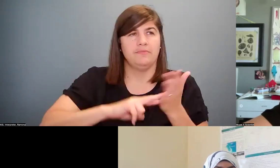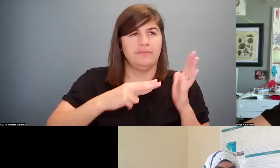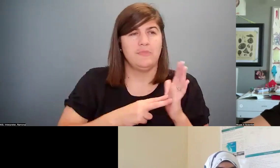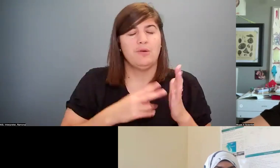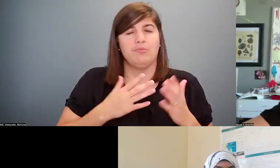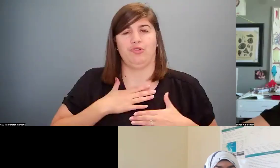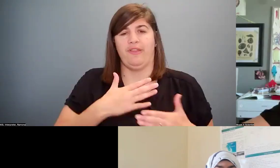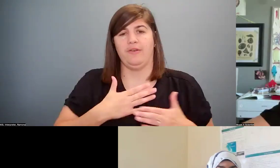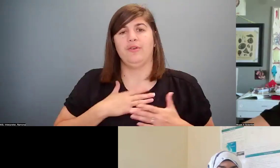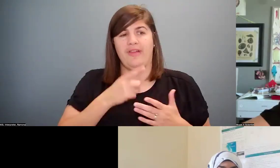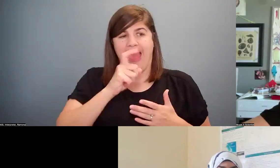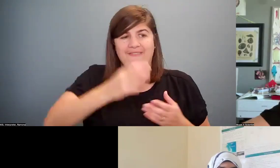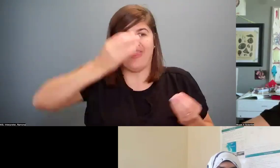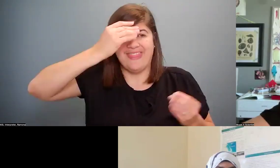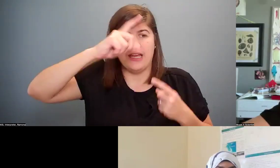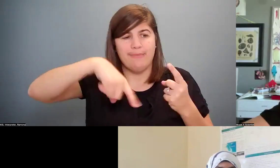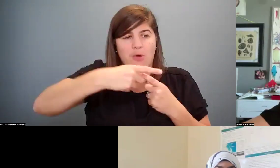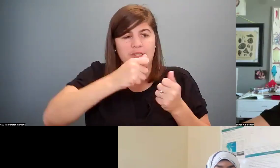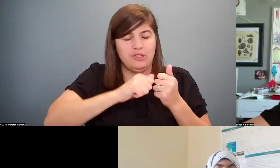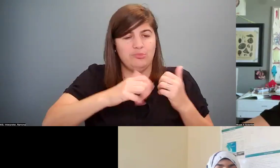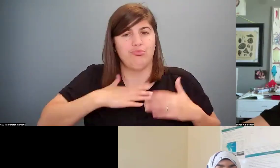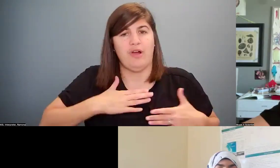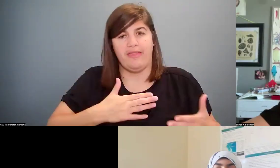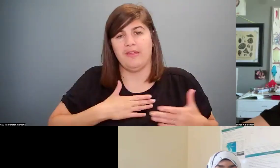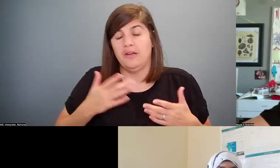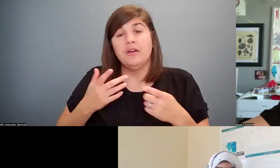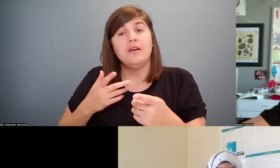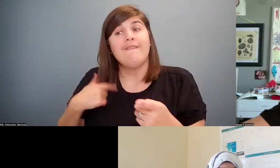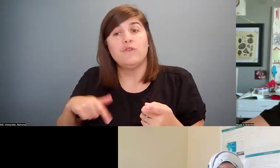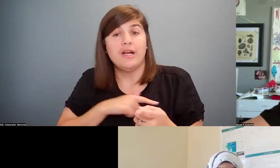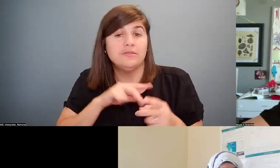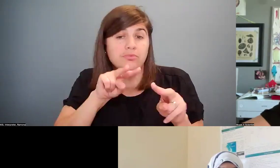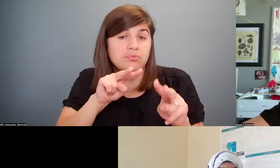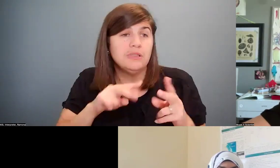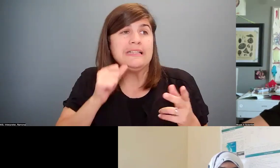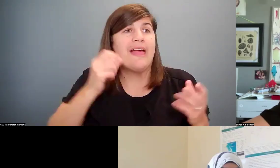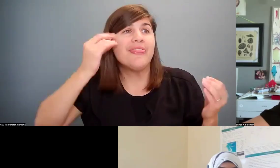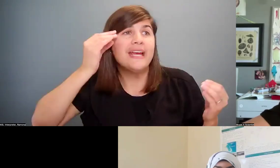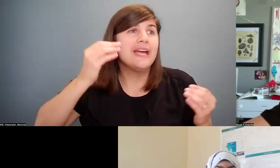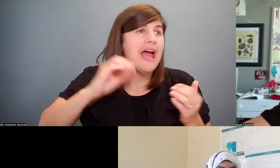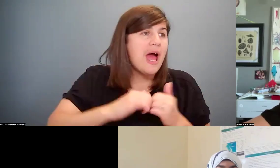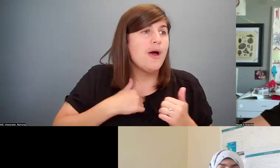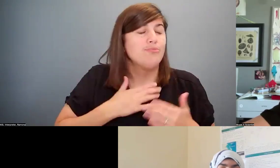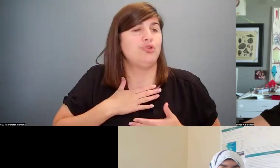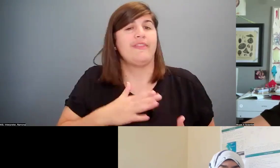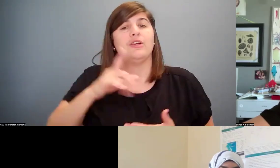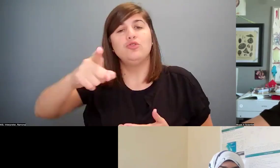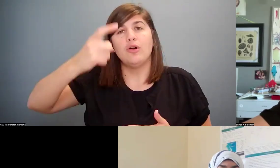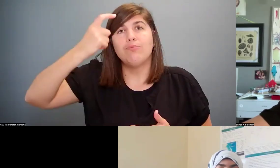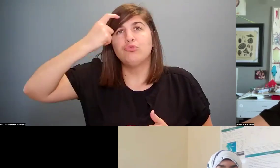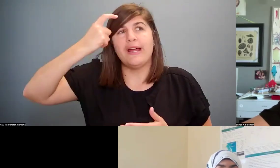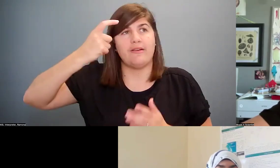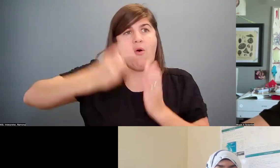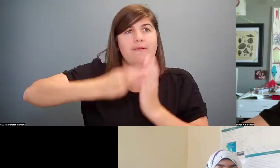it. For us, while we've been sitting here watching this live stream, you're probably not thinking about your breathing. Your brain is automatically doing it for